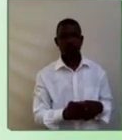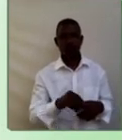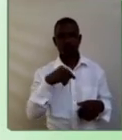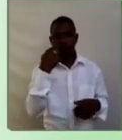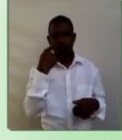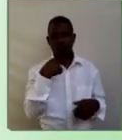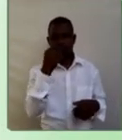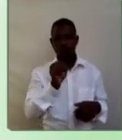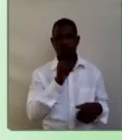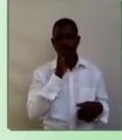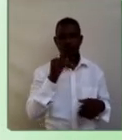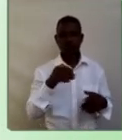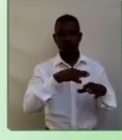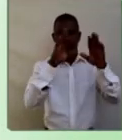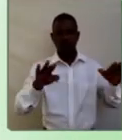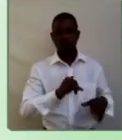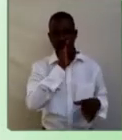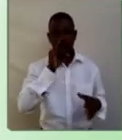Whose house is this?